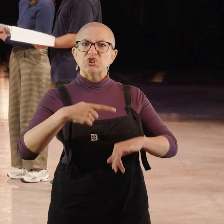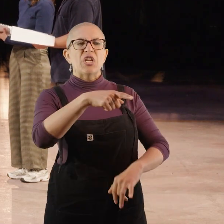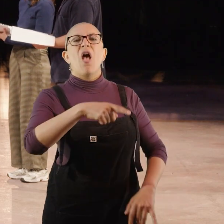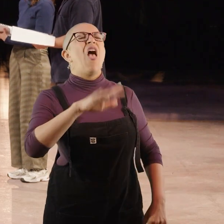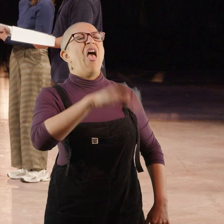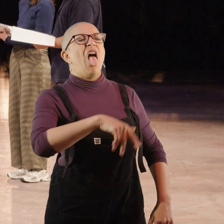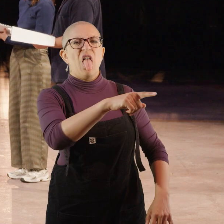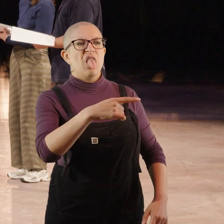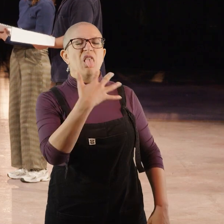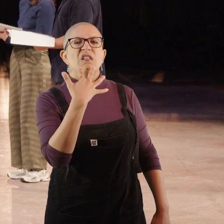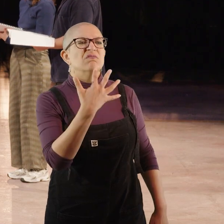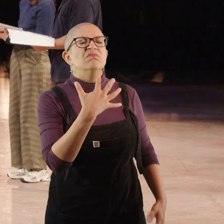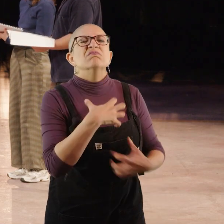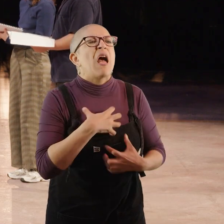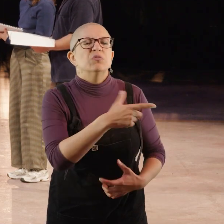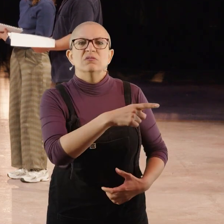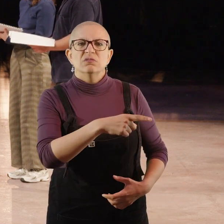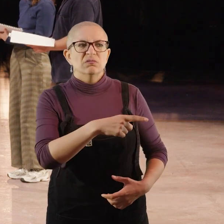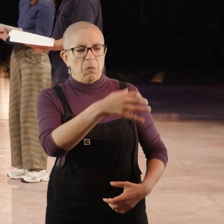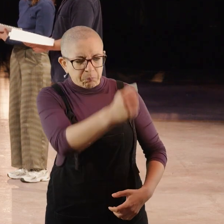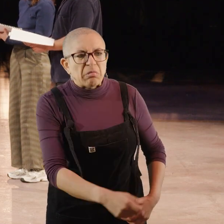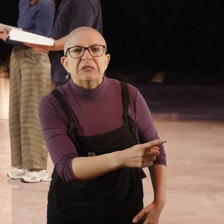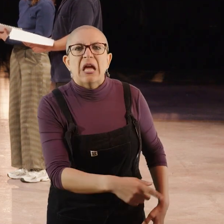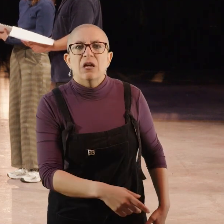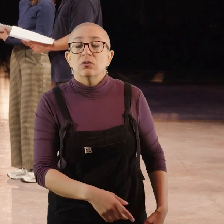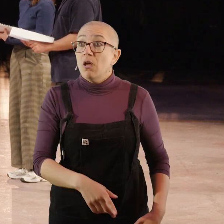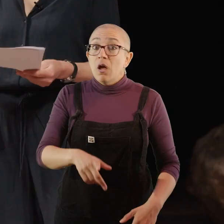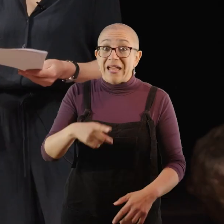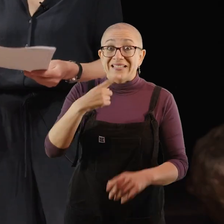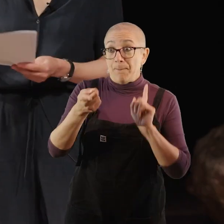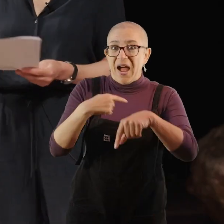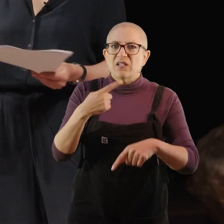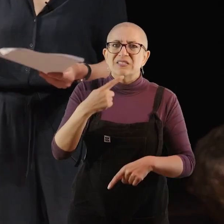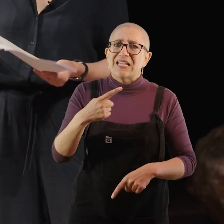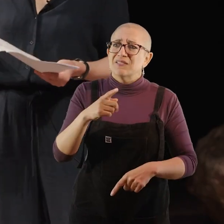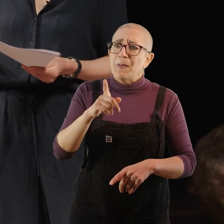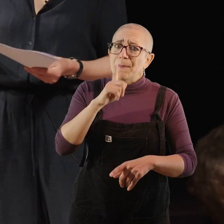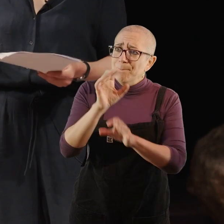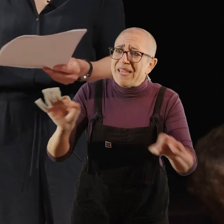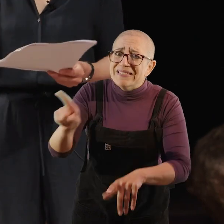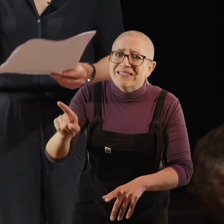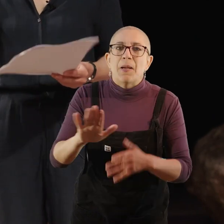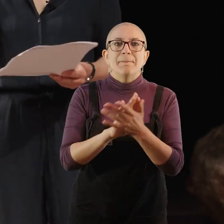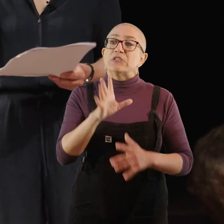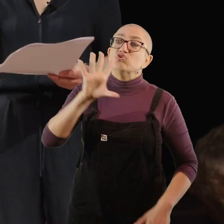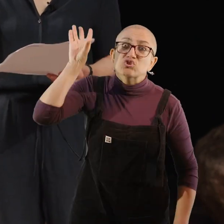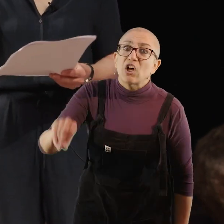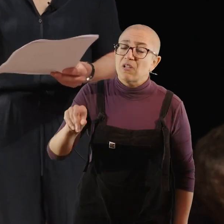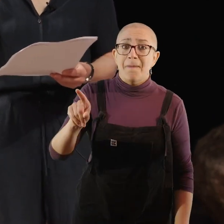yes, belittles him. And he says "prithee peace," which is kind of Shakespearean for "shut